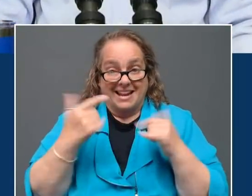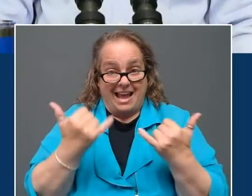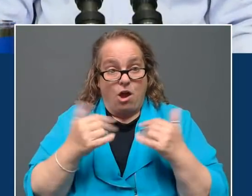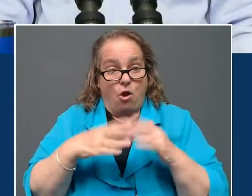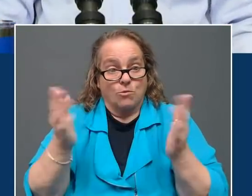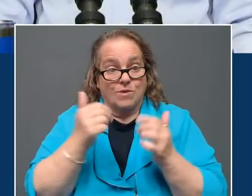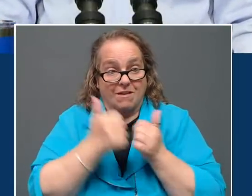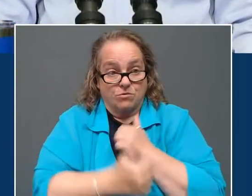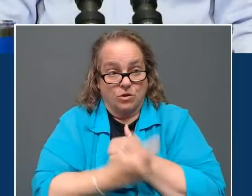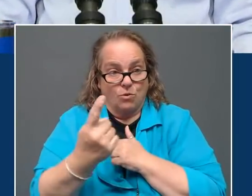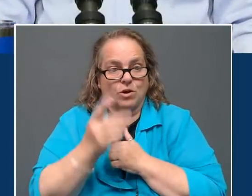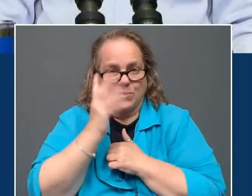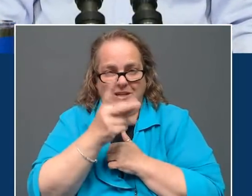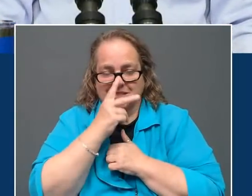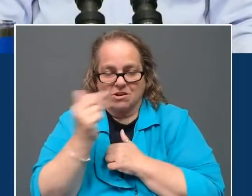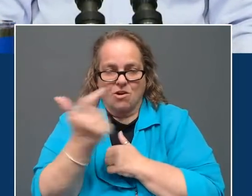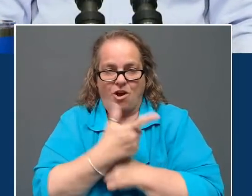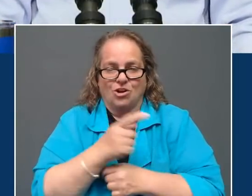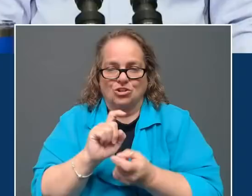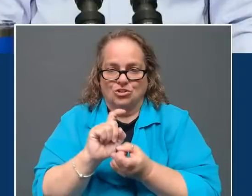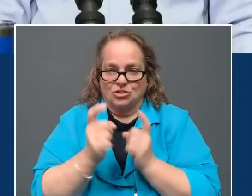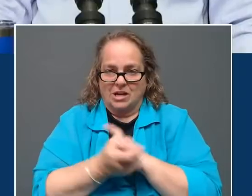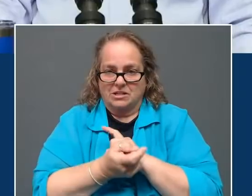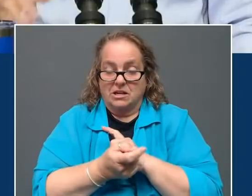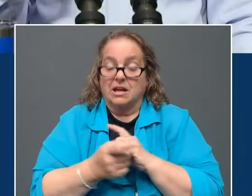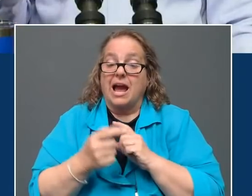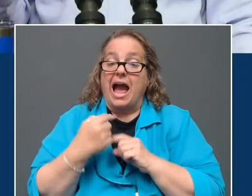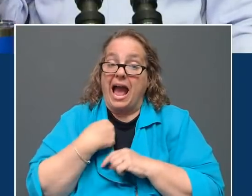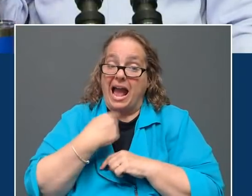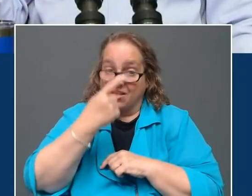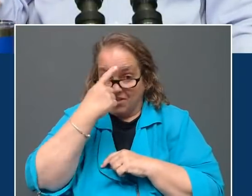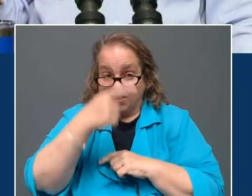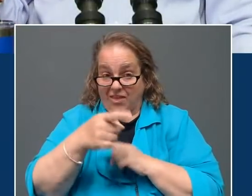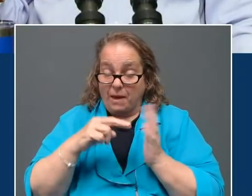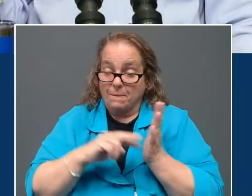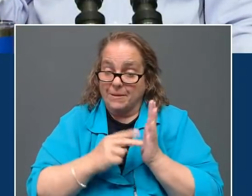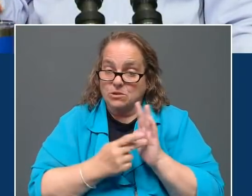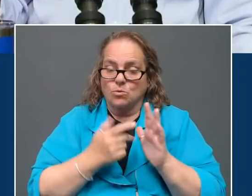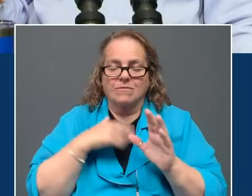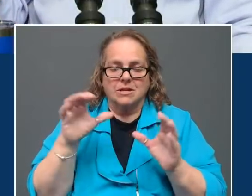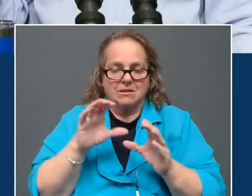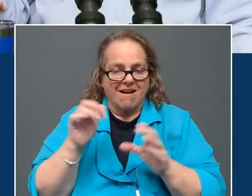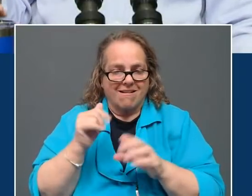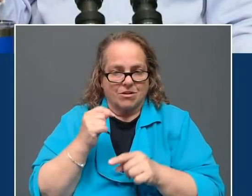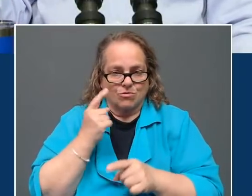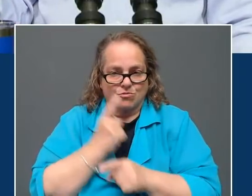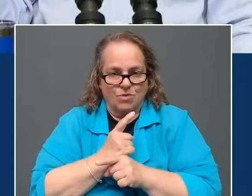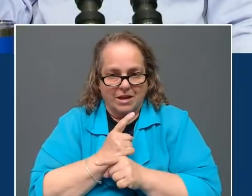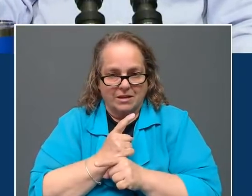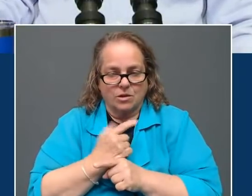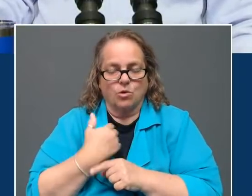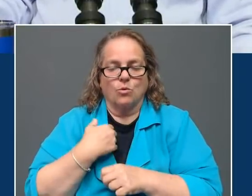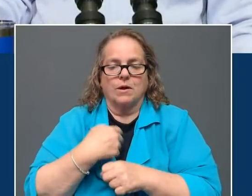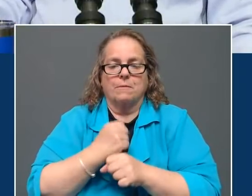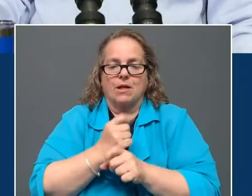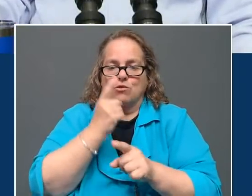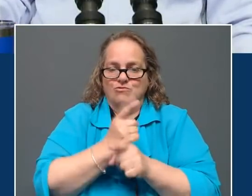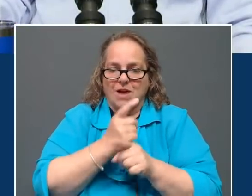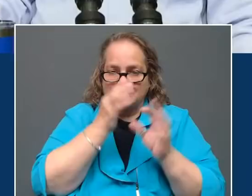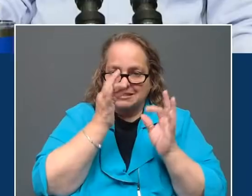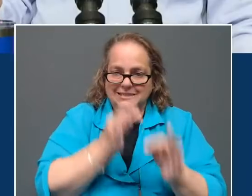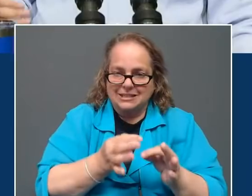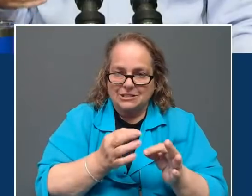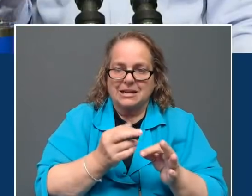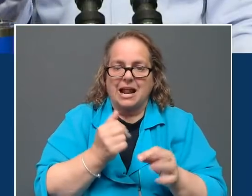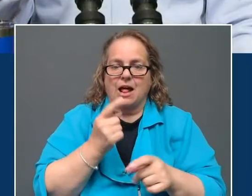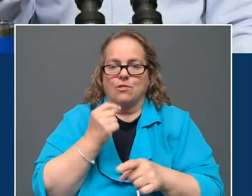to change. I do think it means we have done this right. I do believe that we've made the right decisions at the right time.